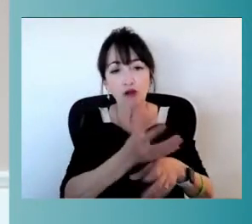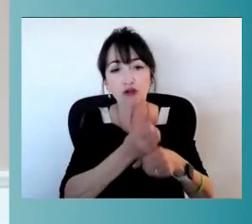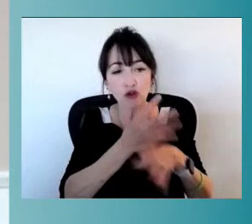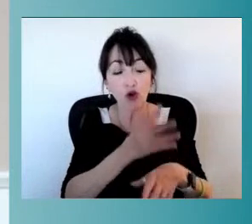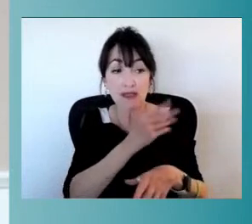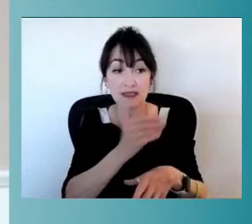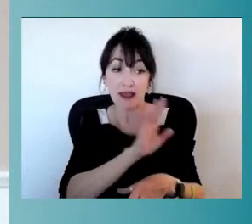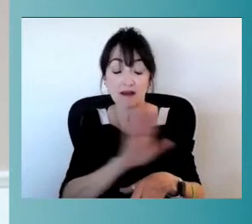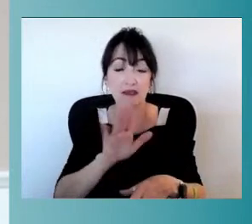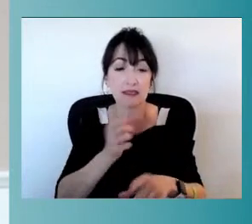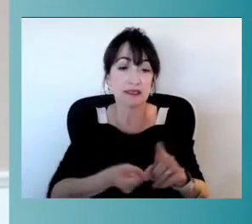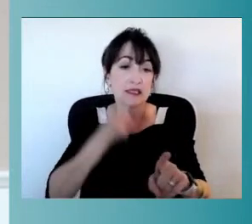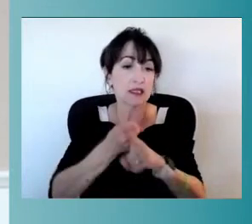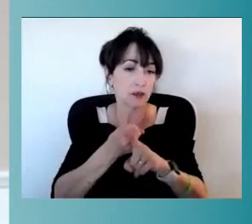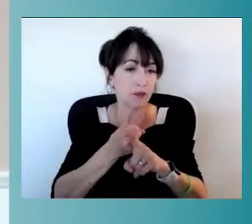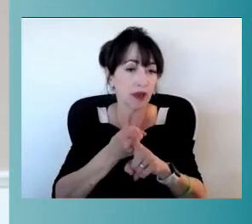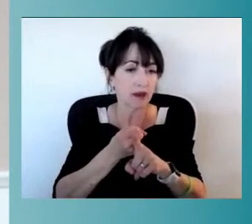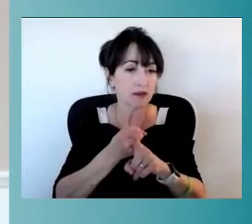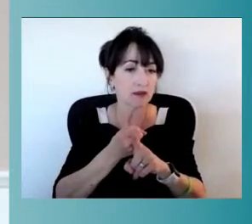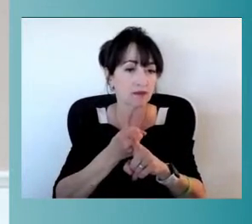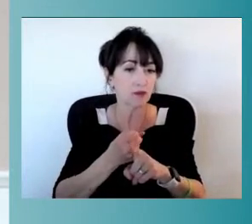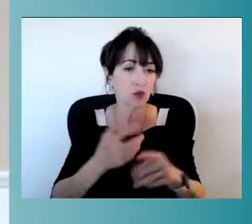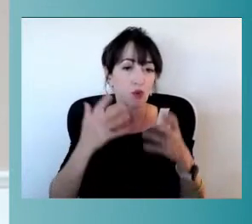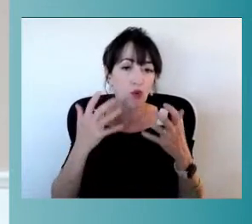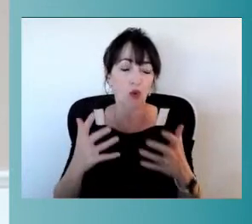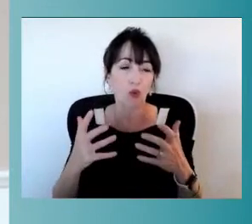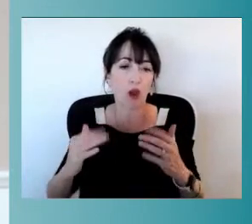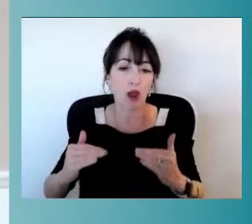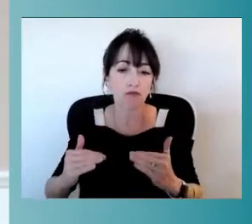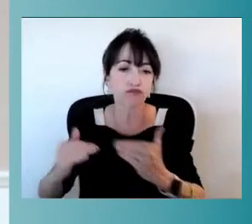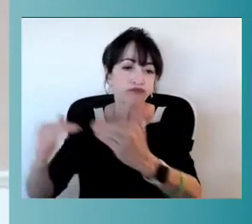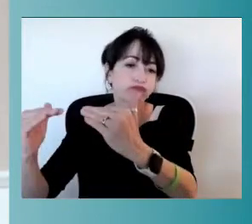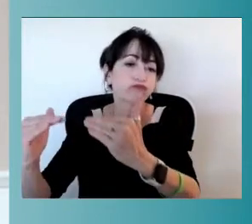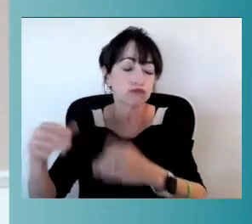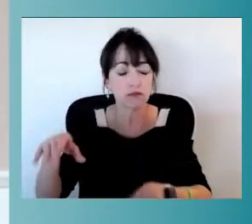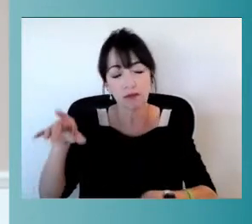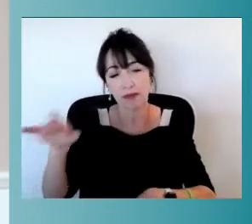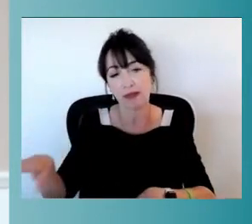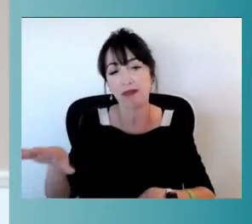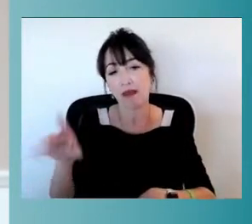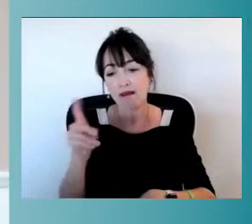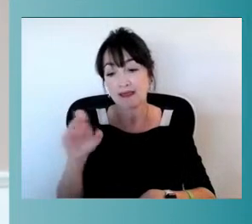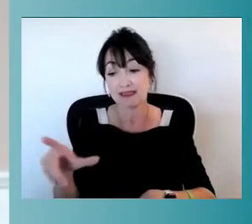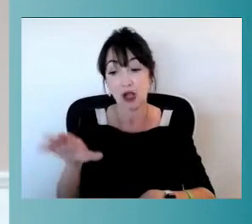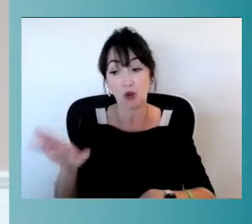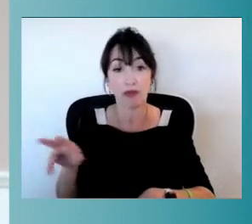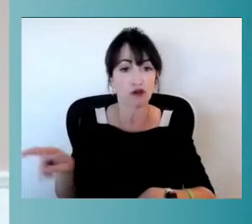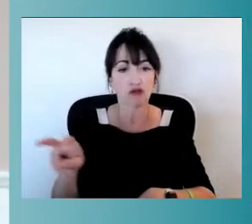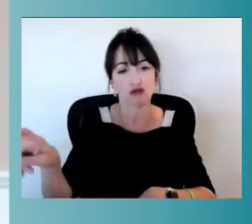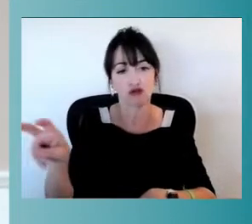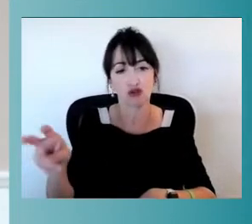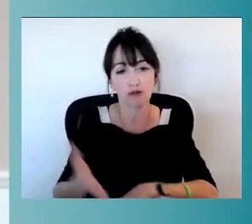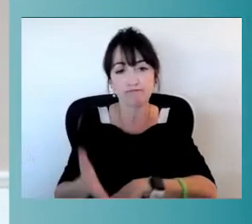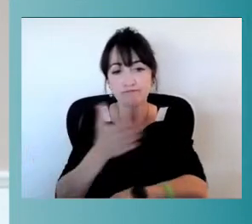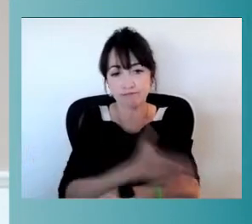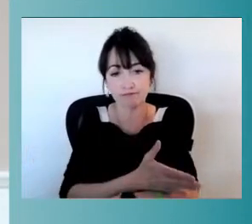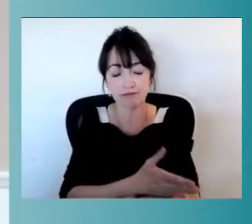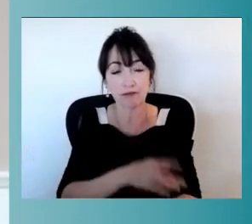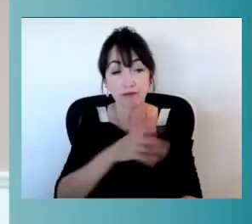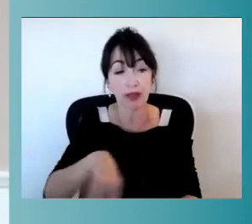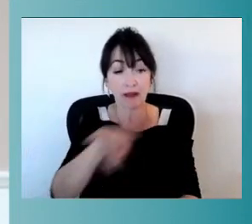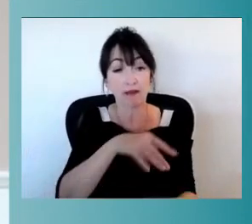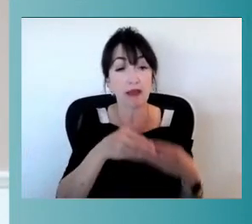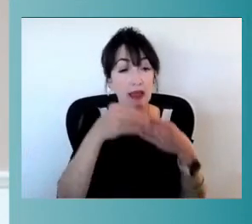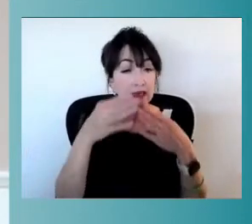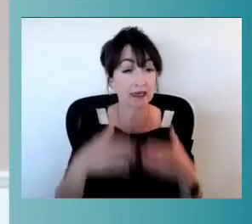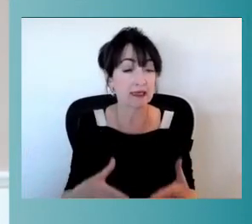impact, thus progressing Delaware along the trauma-informed continuum. The groundwork of leaders in the state's trauma